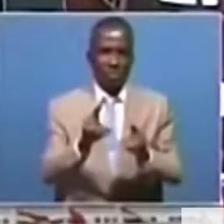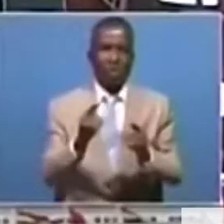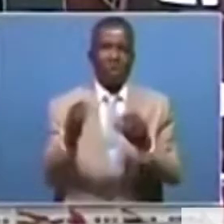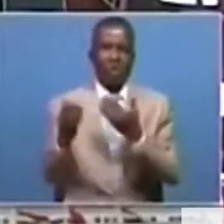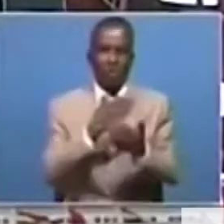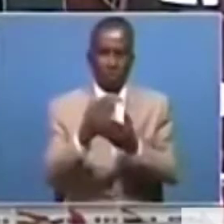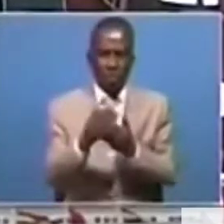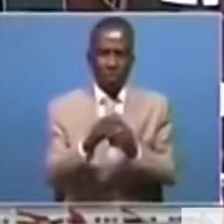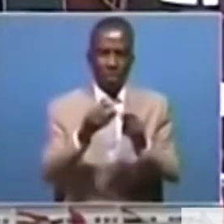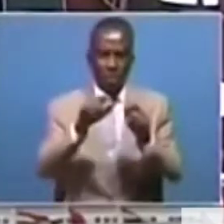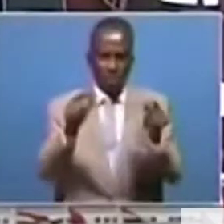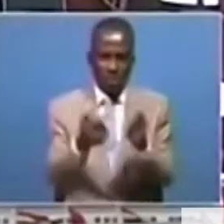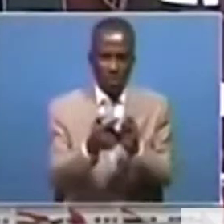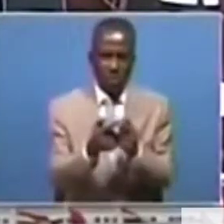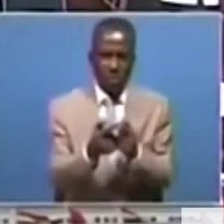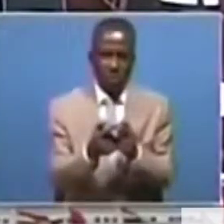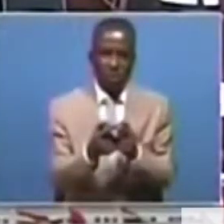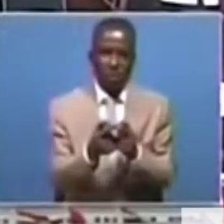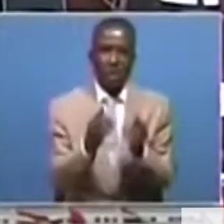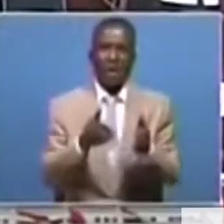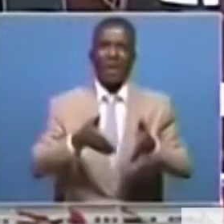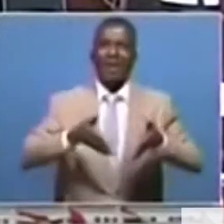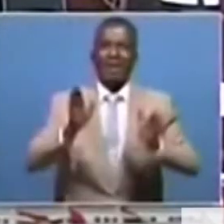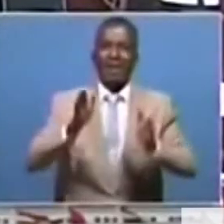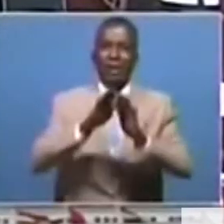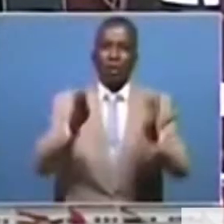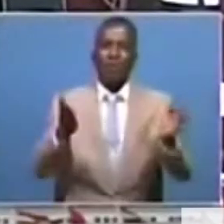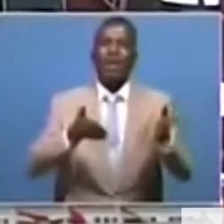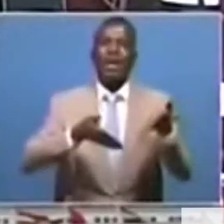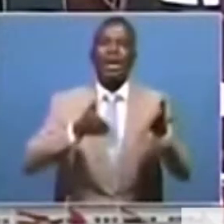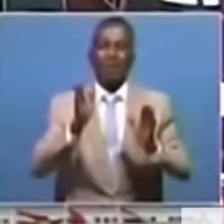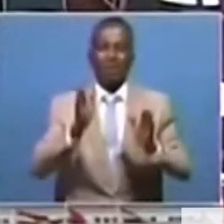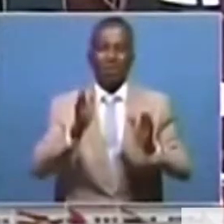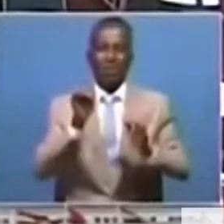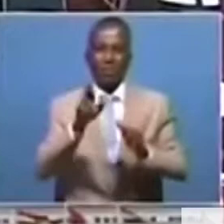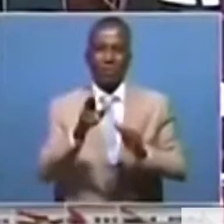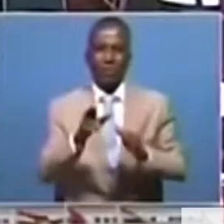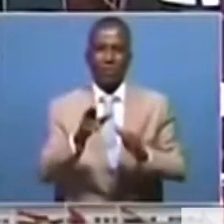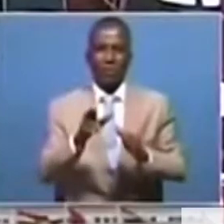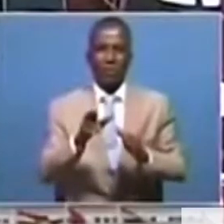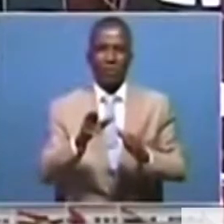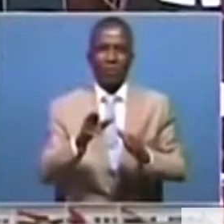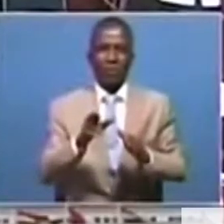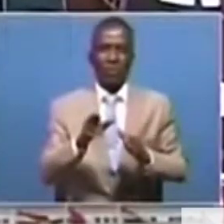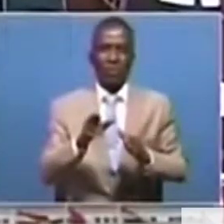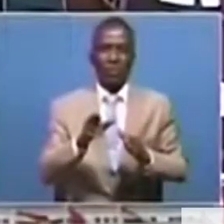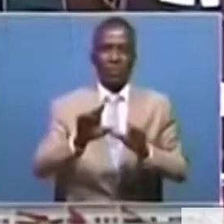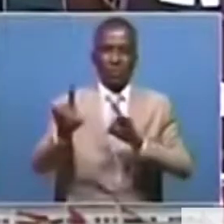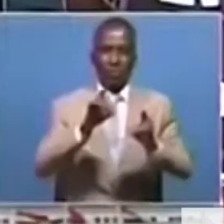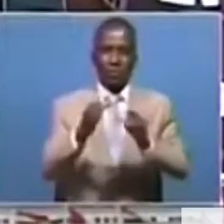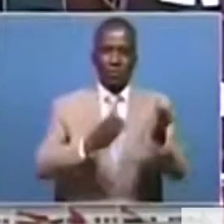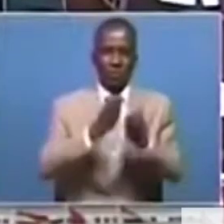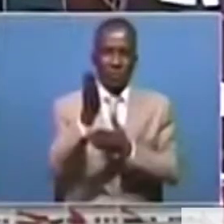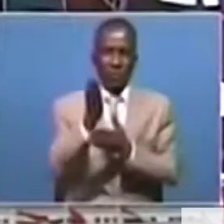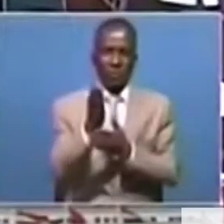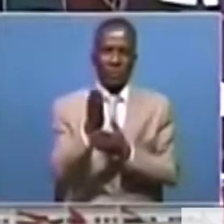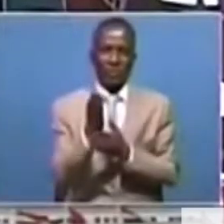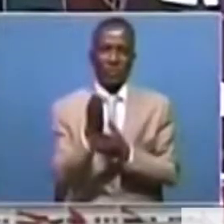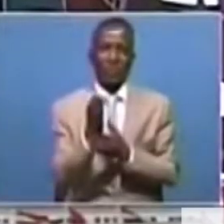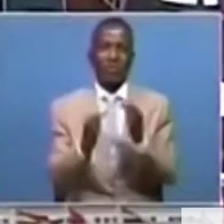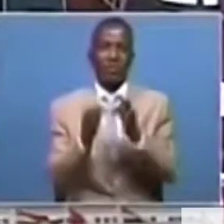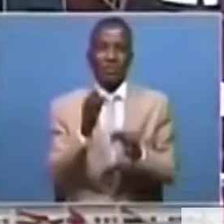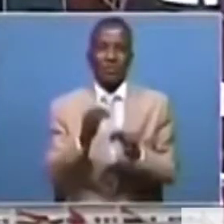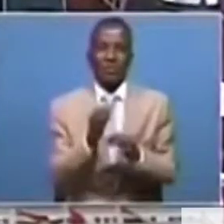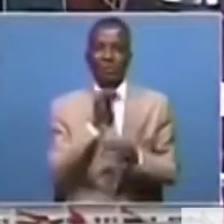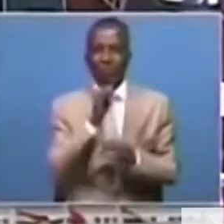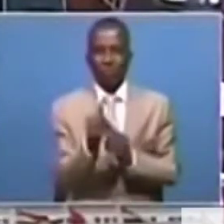whether the other party will be prejudiced if the reopening is allowed, or a miscarriage of justice perpetrated if